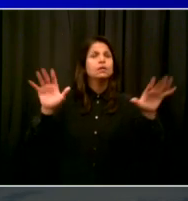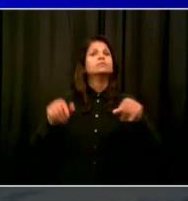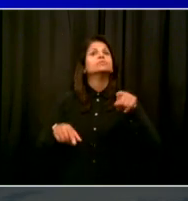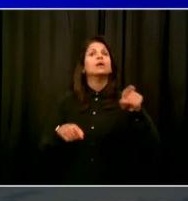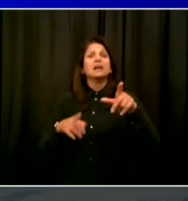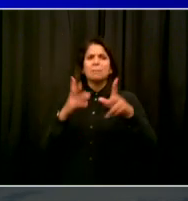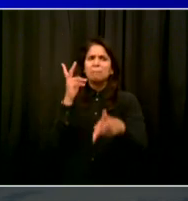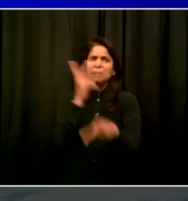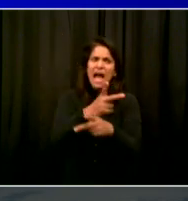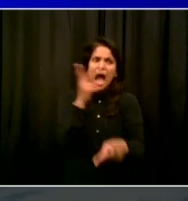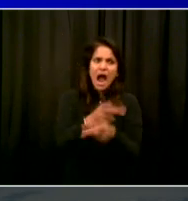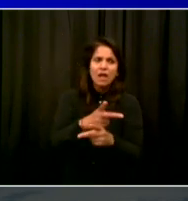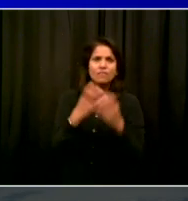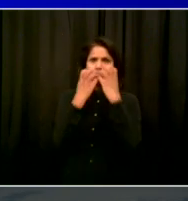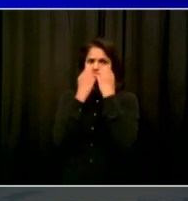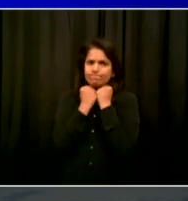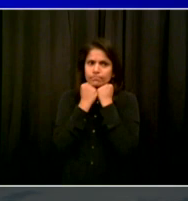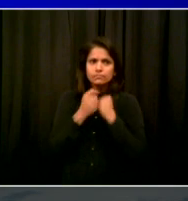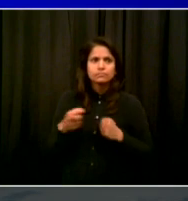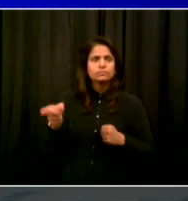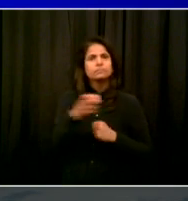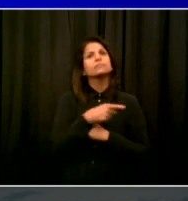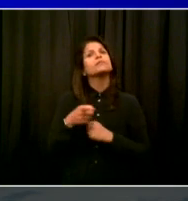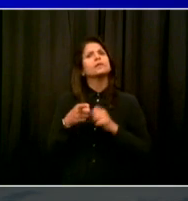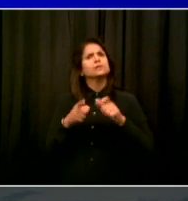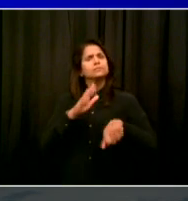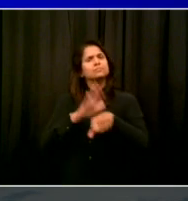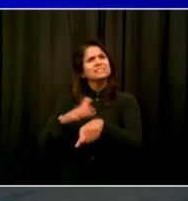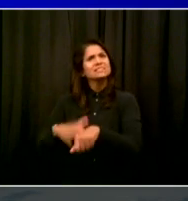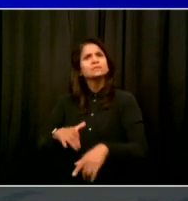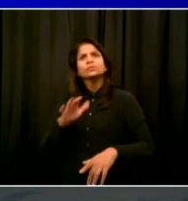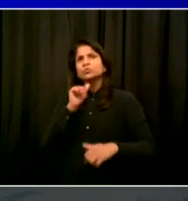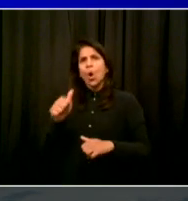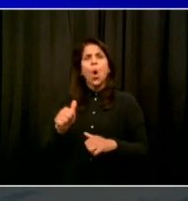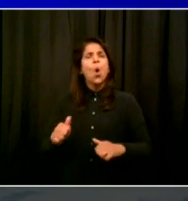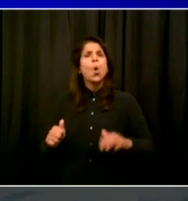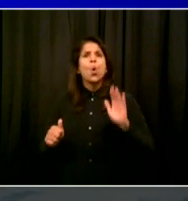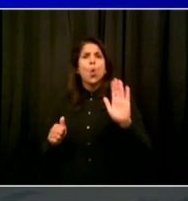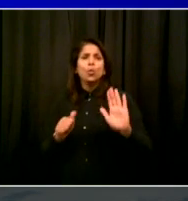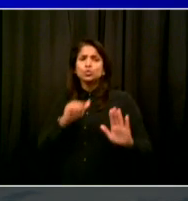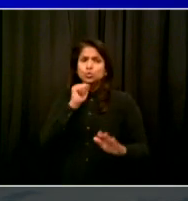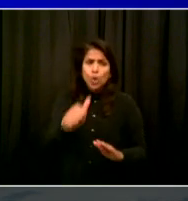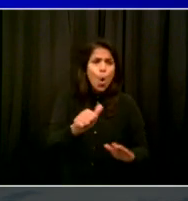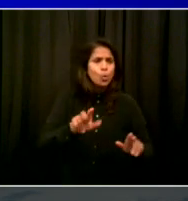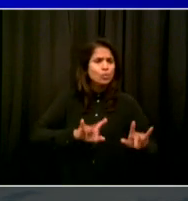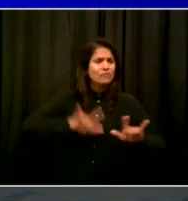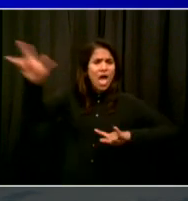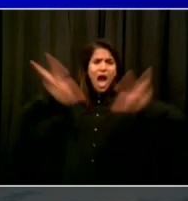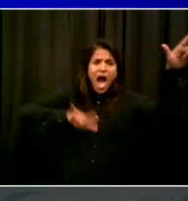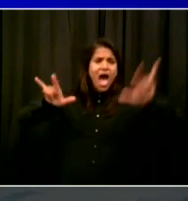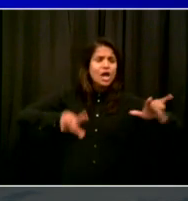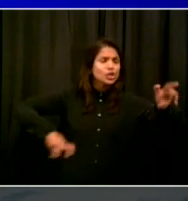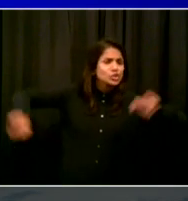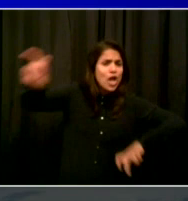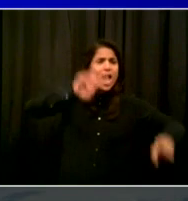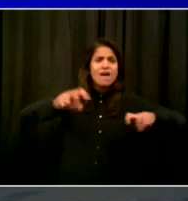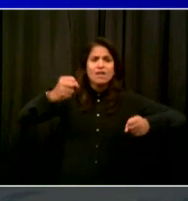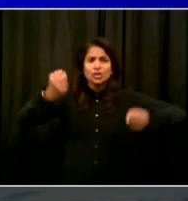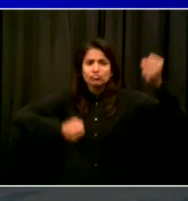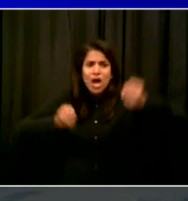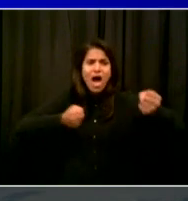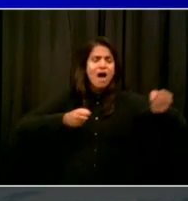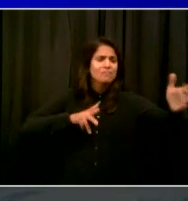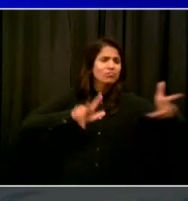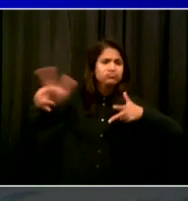to, don't travel. This will help protect not just your loved ones, but also other New Yorkers. Don't